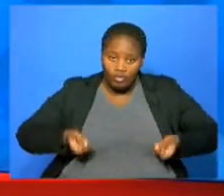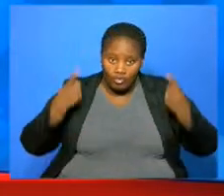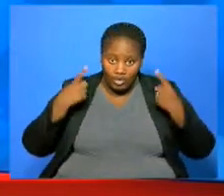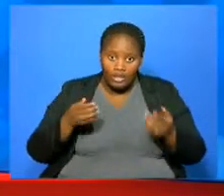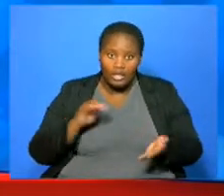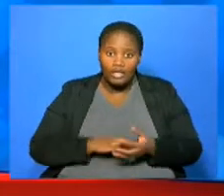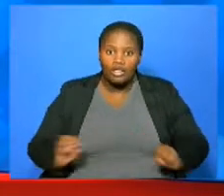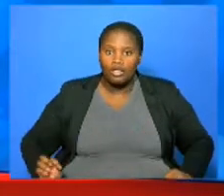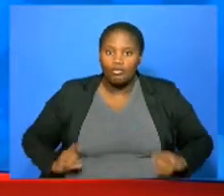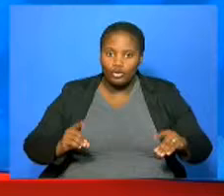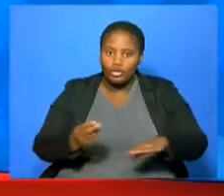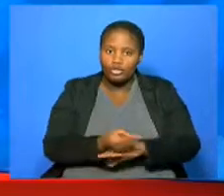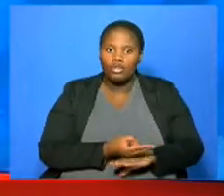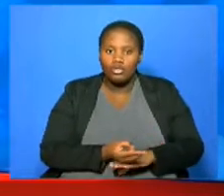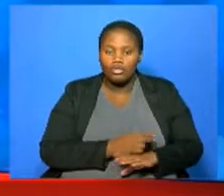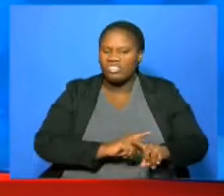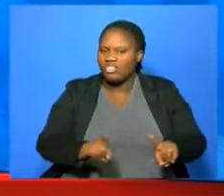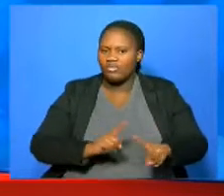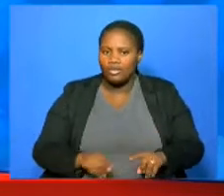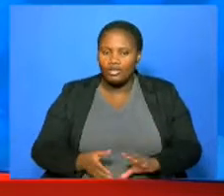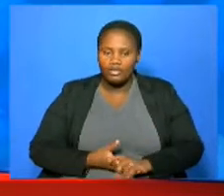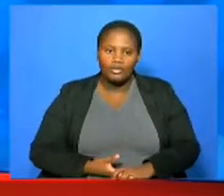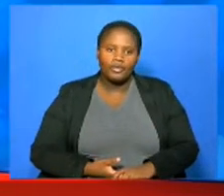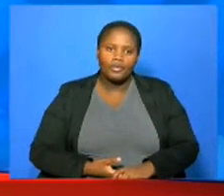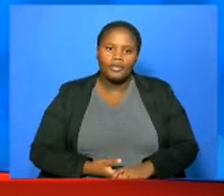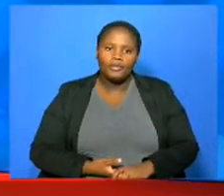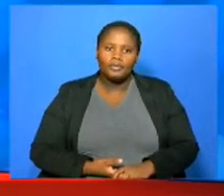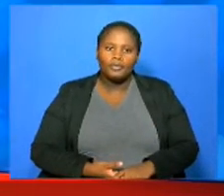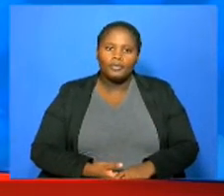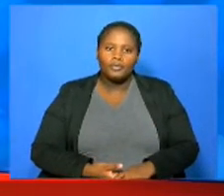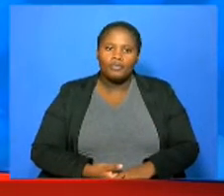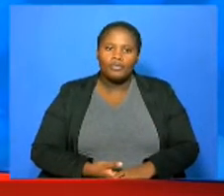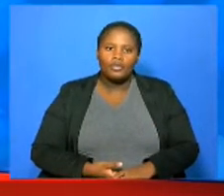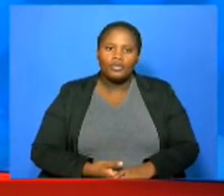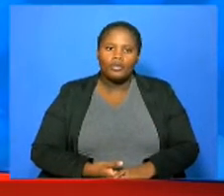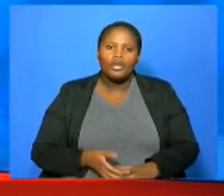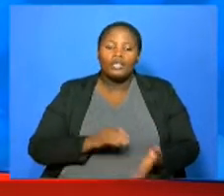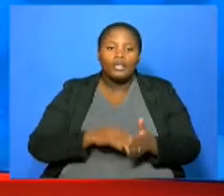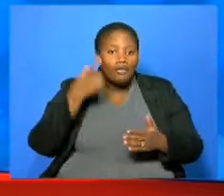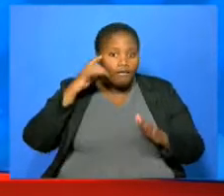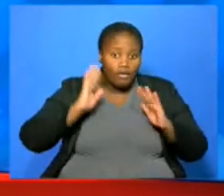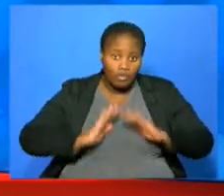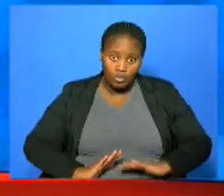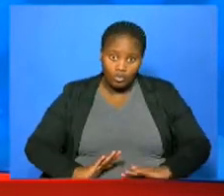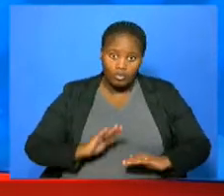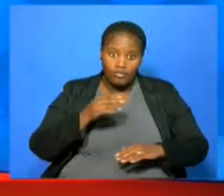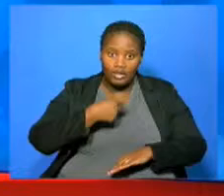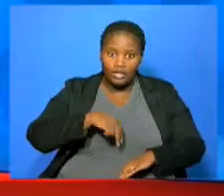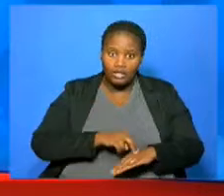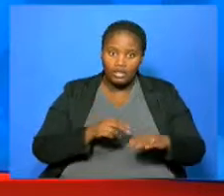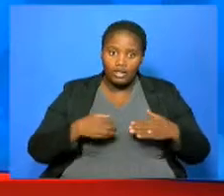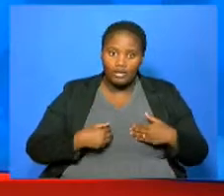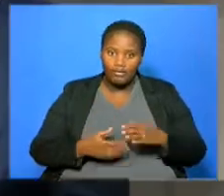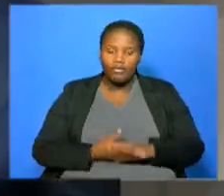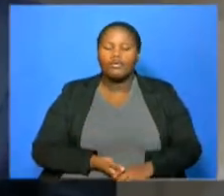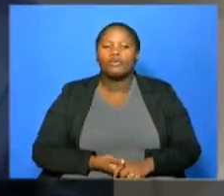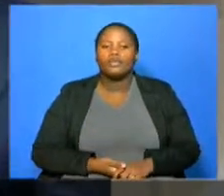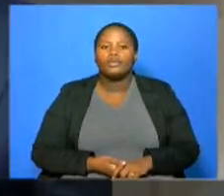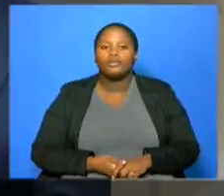opportunities, contributing to the overall prosperity and stability of the nation. Unkutlule Thamagai